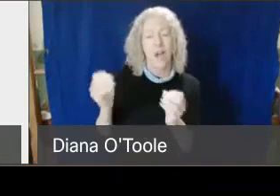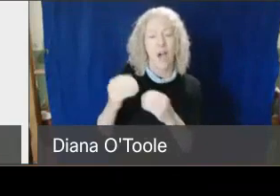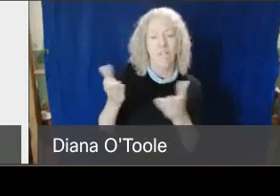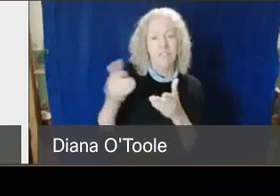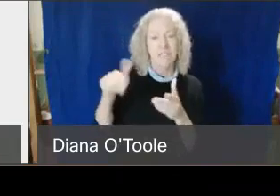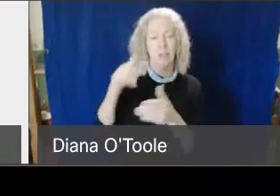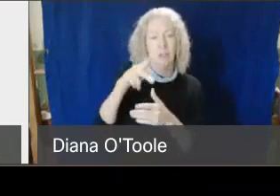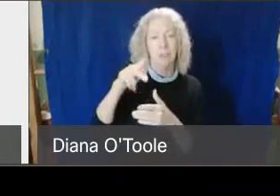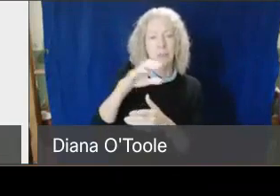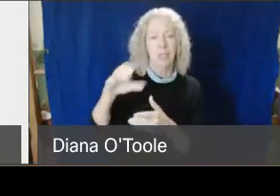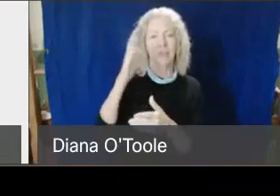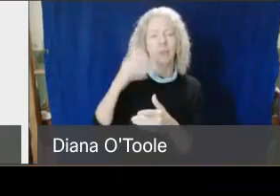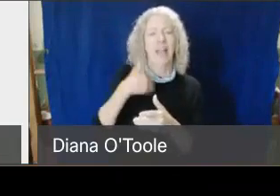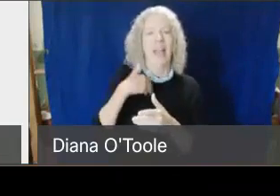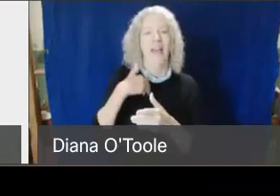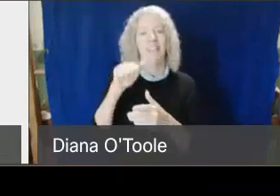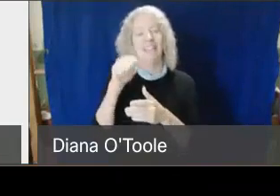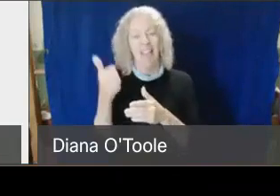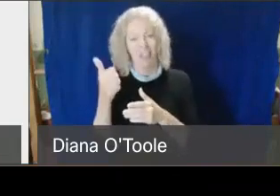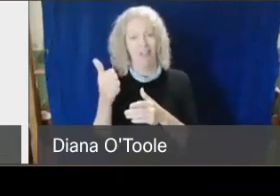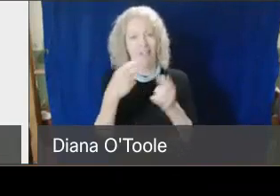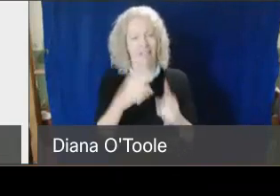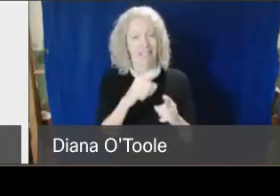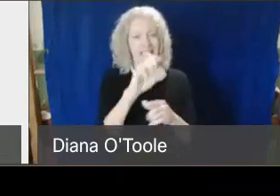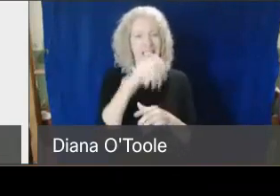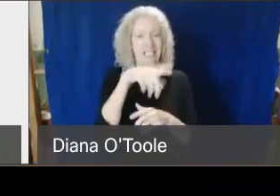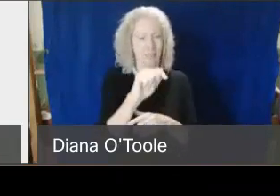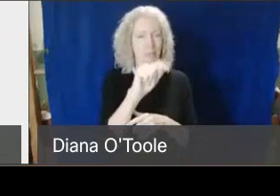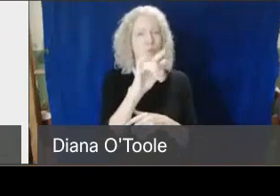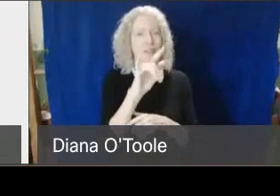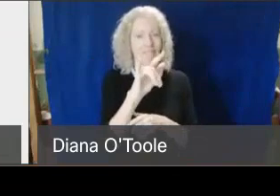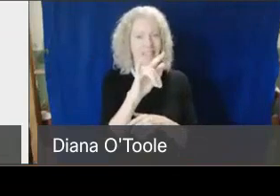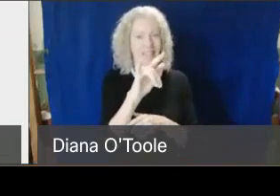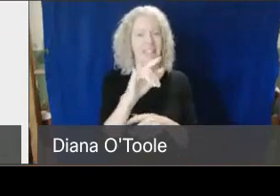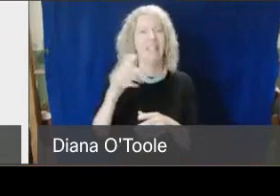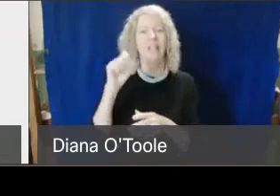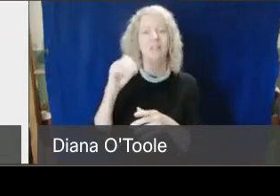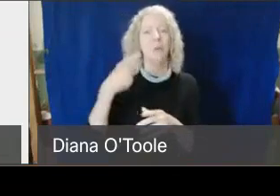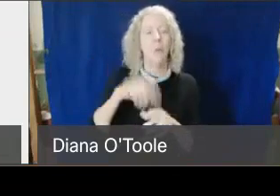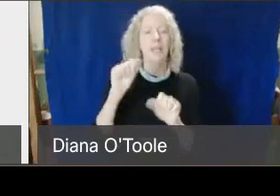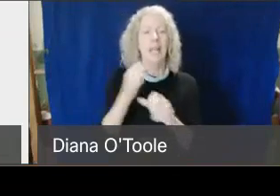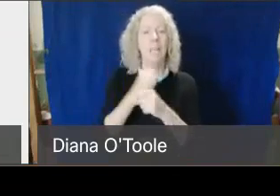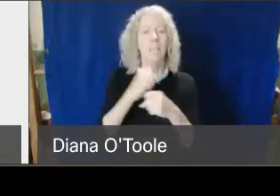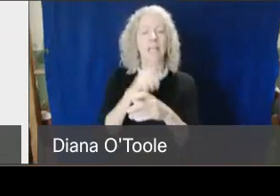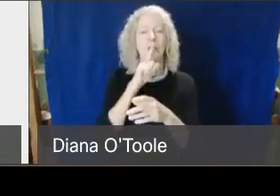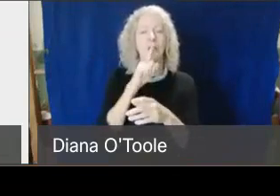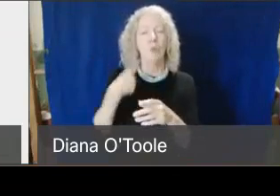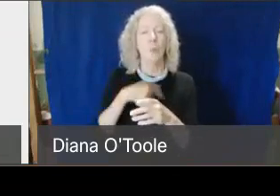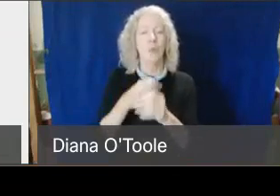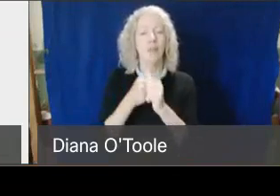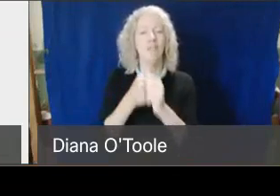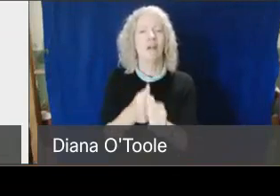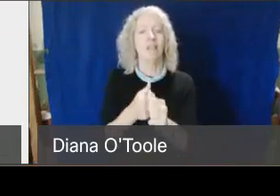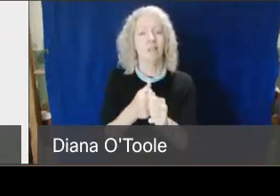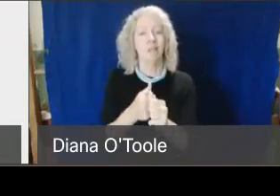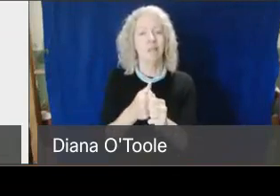the 25th, and so it's going to give us a chance to ensure we're fully aligned with what Chancellor Garcia is